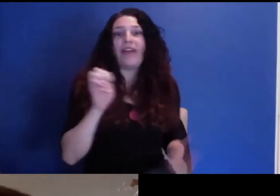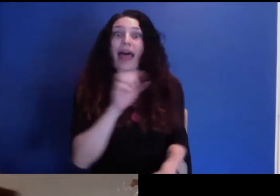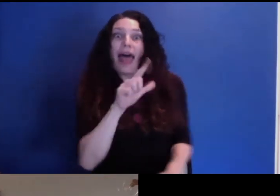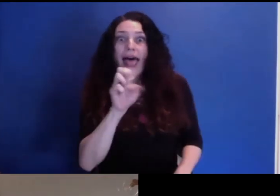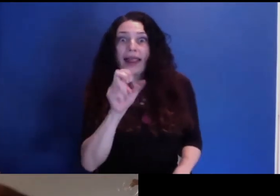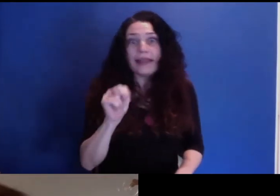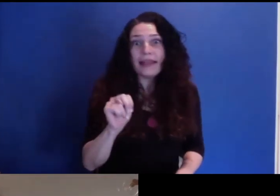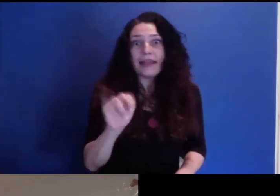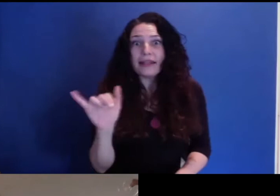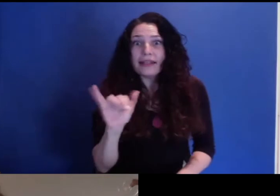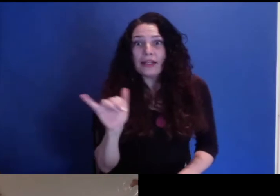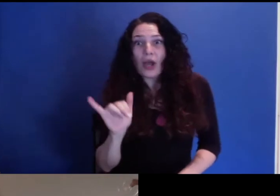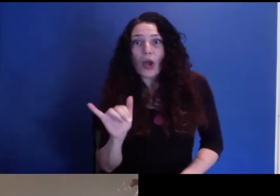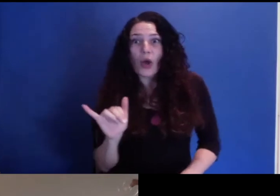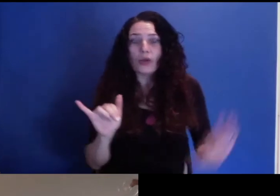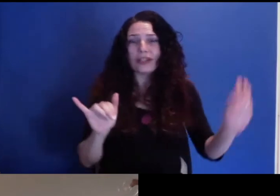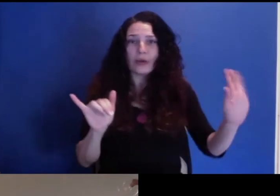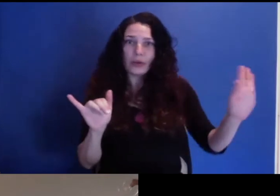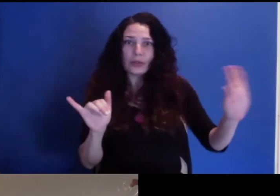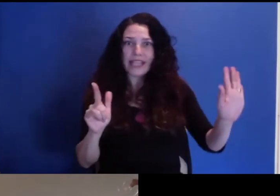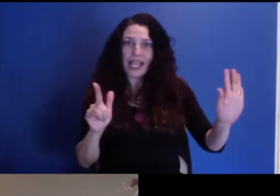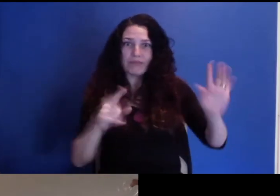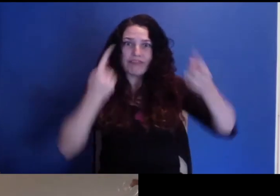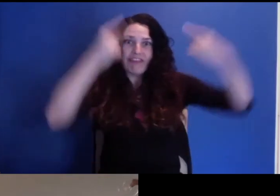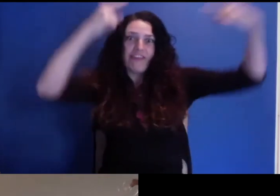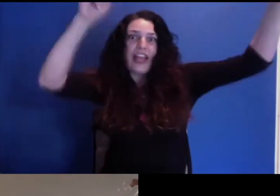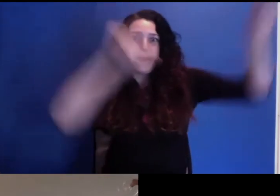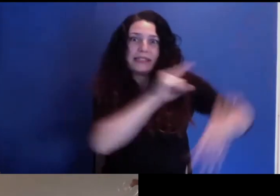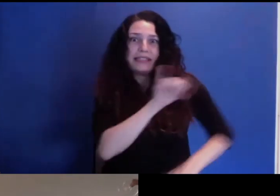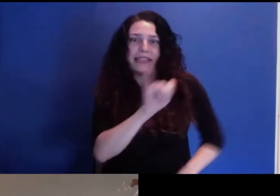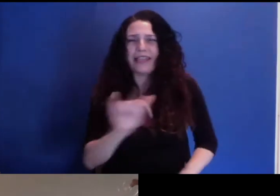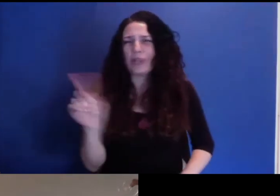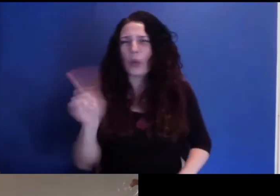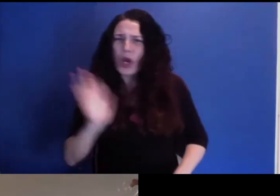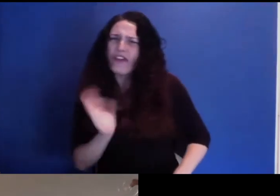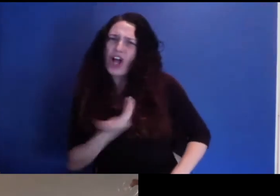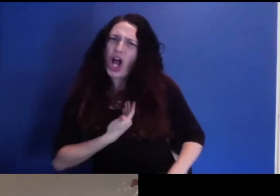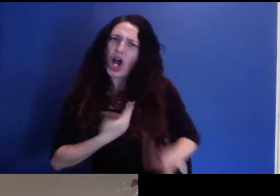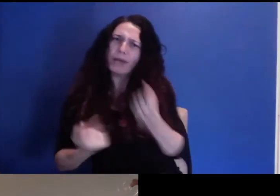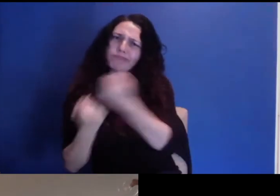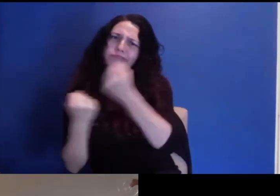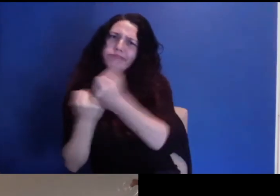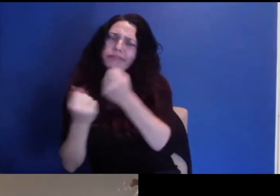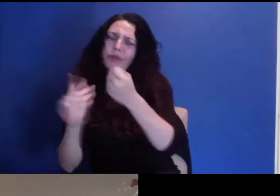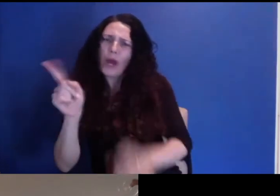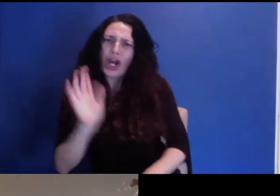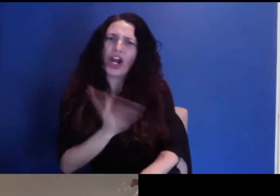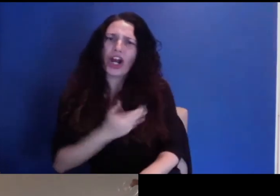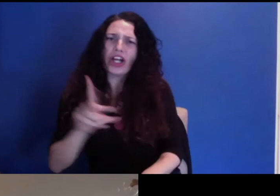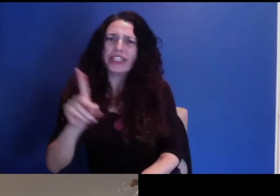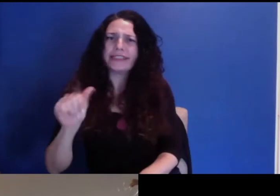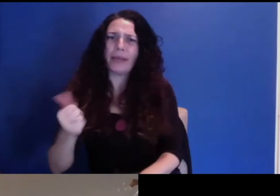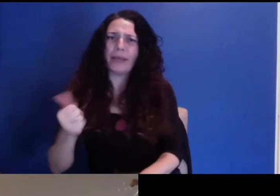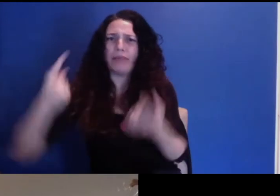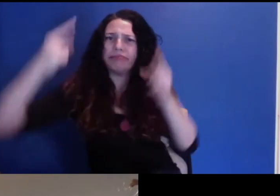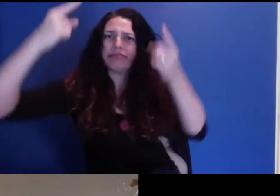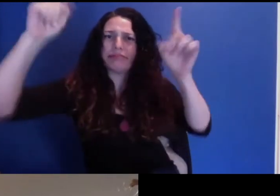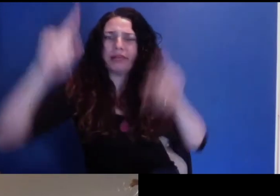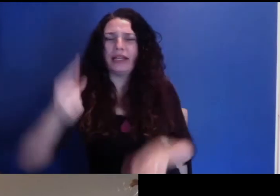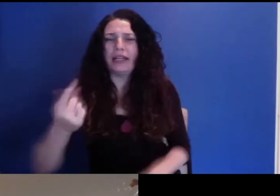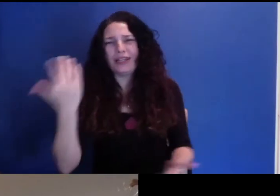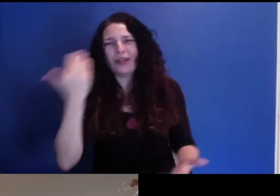babe? Where are our covers? You know what I mean? Like, it's just, Yeah. we haven't really, I think disability has not infiltrated the mainstream the way